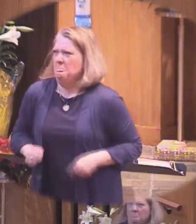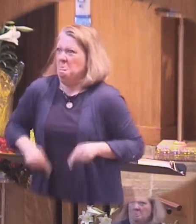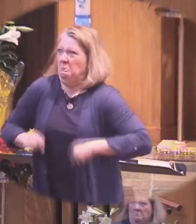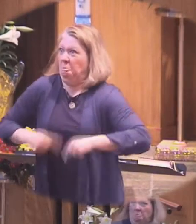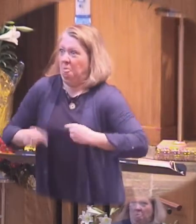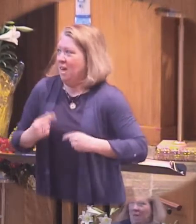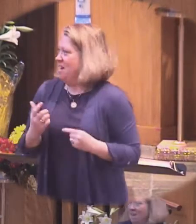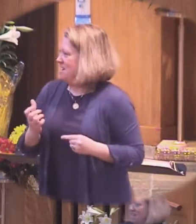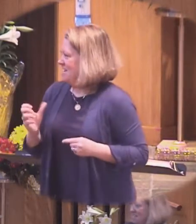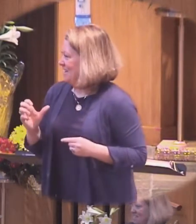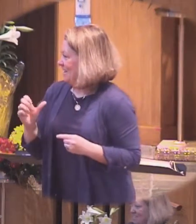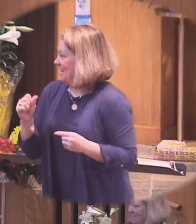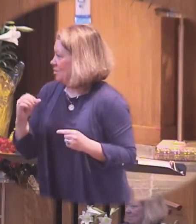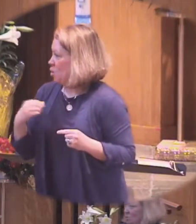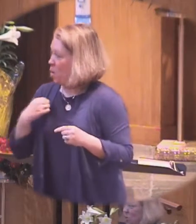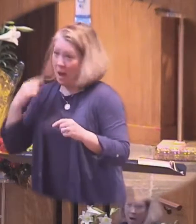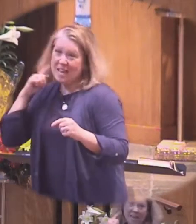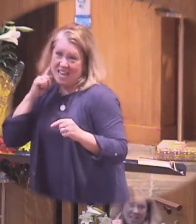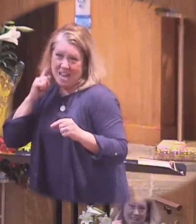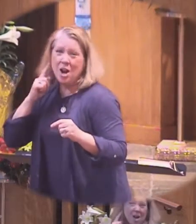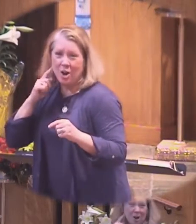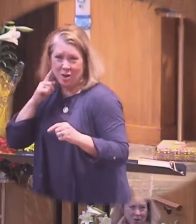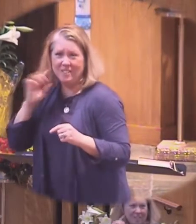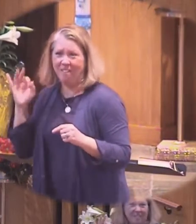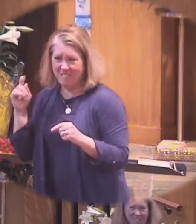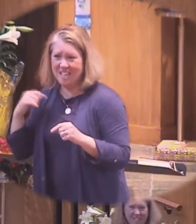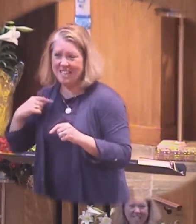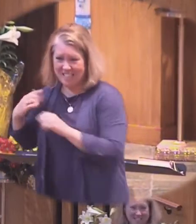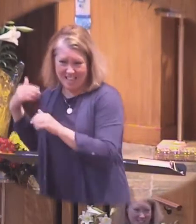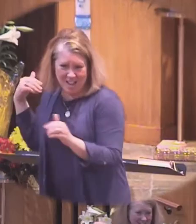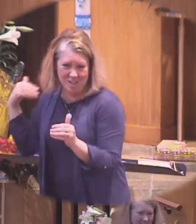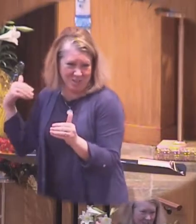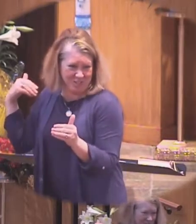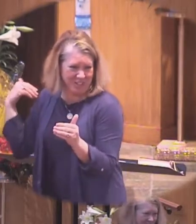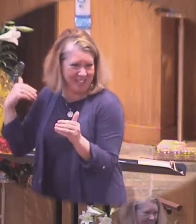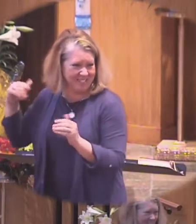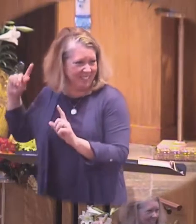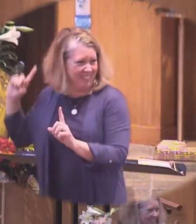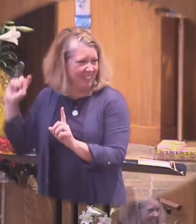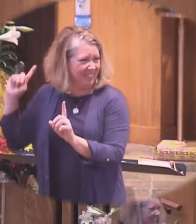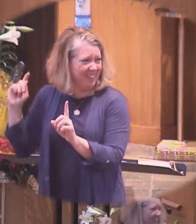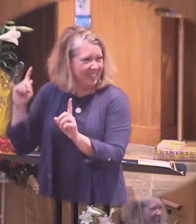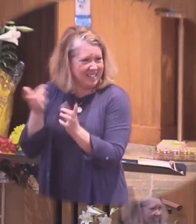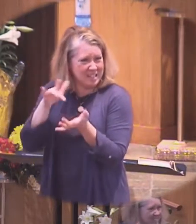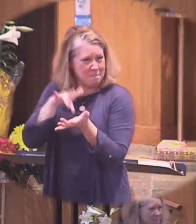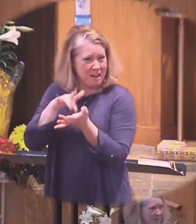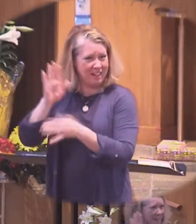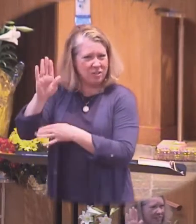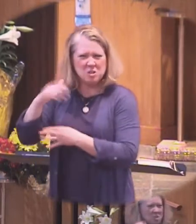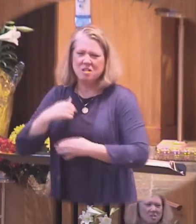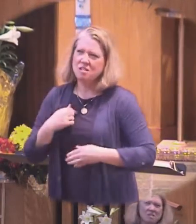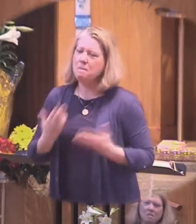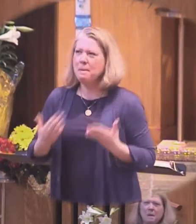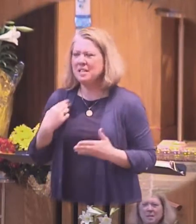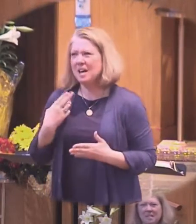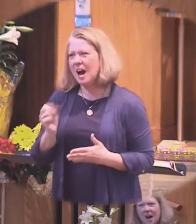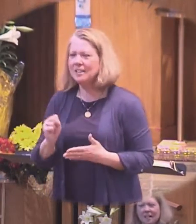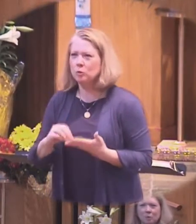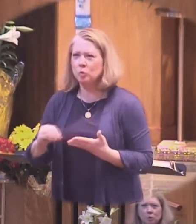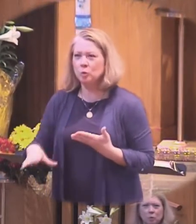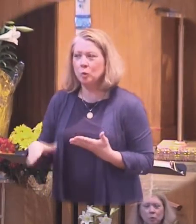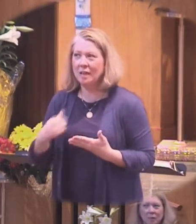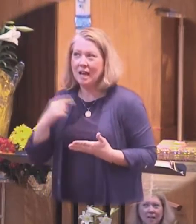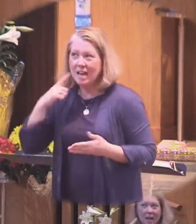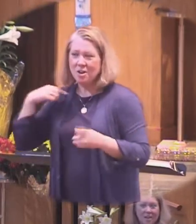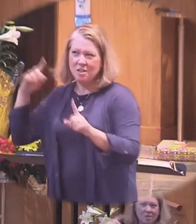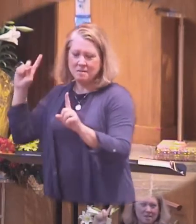to myself as I hear them getting closer and closer, it's probably, you know, the middle of the afternoon, some young high school student. So I hear